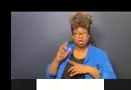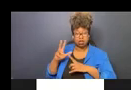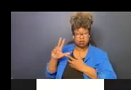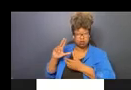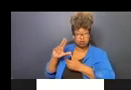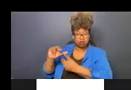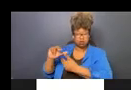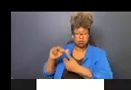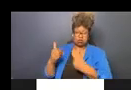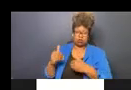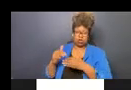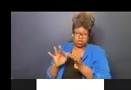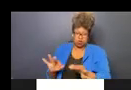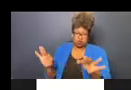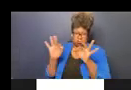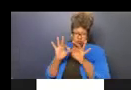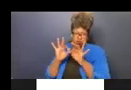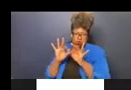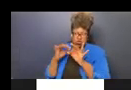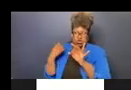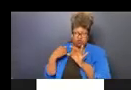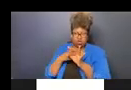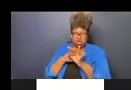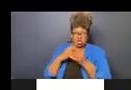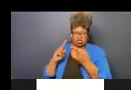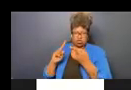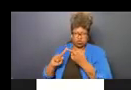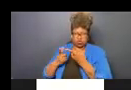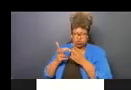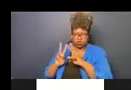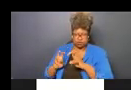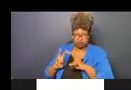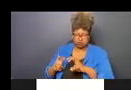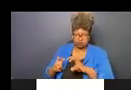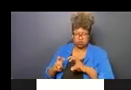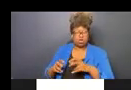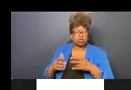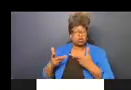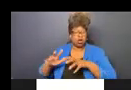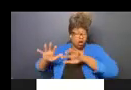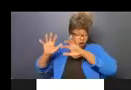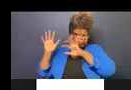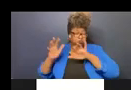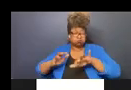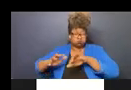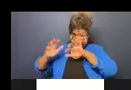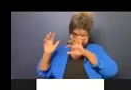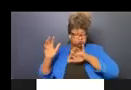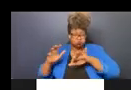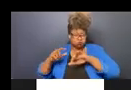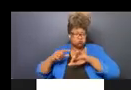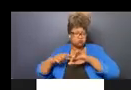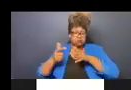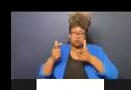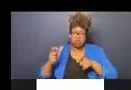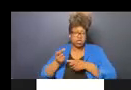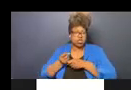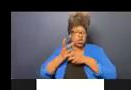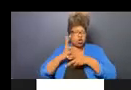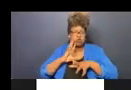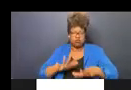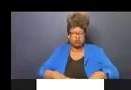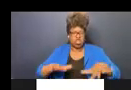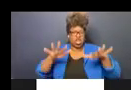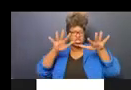one for us to reference, as heavy rainstorms are a primary contributor to flooding throughout the